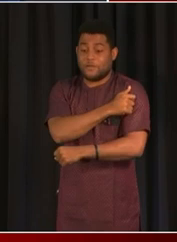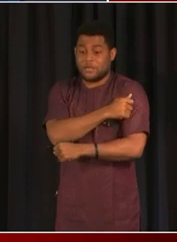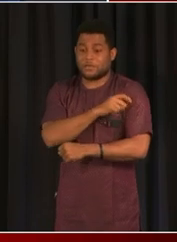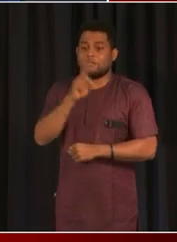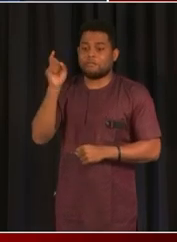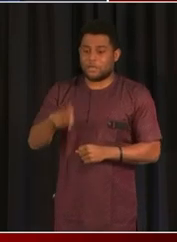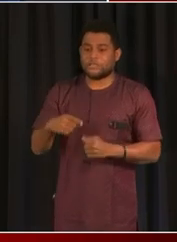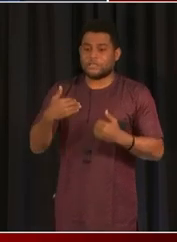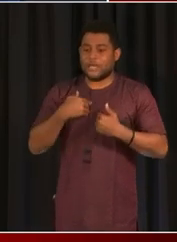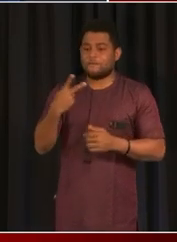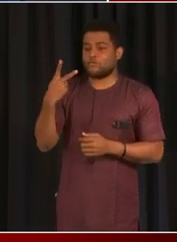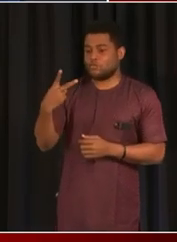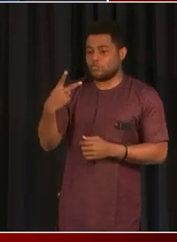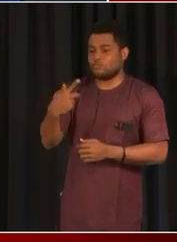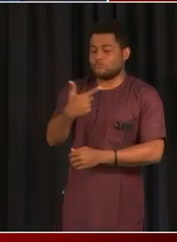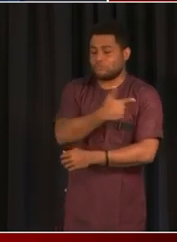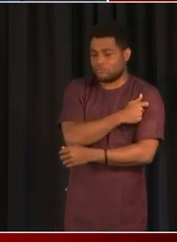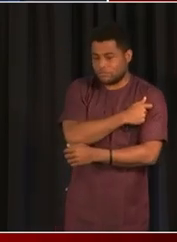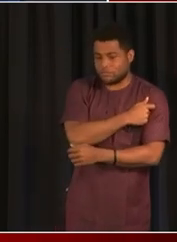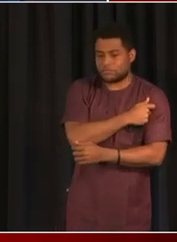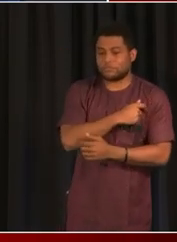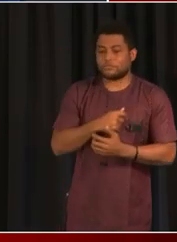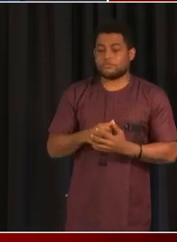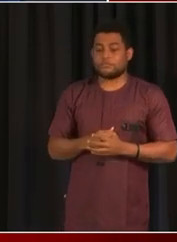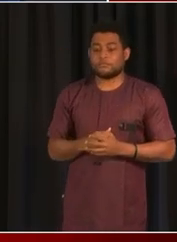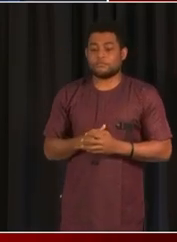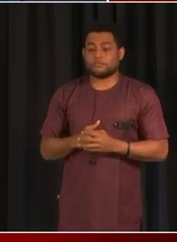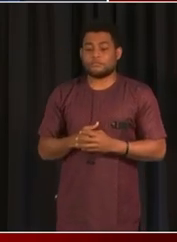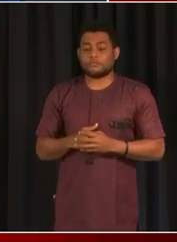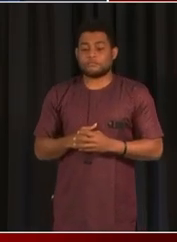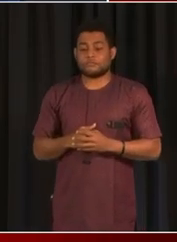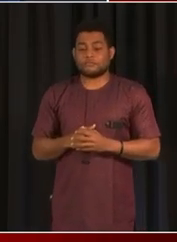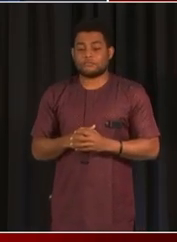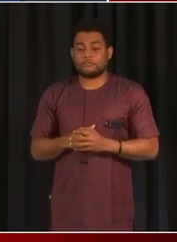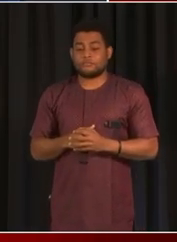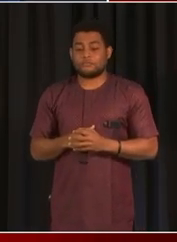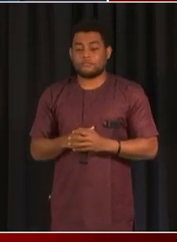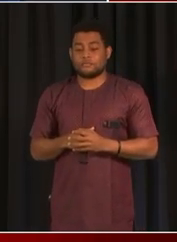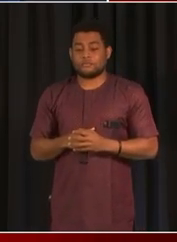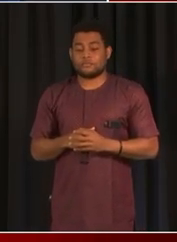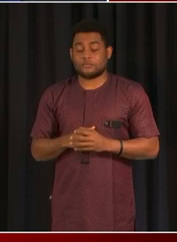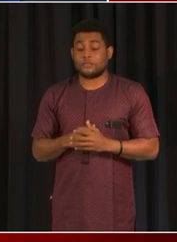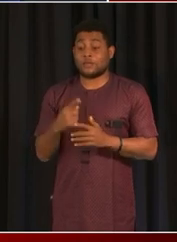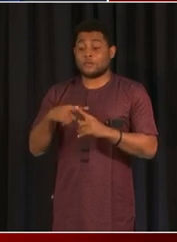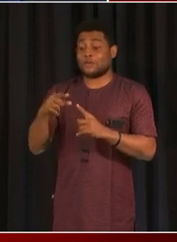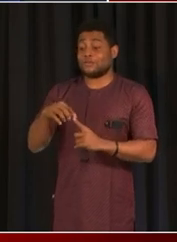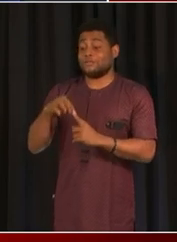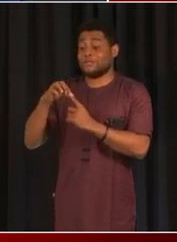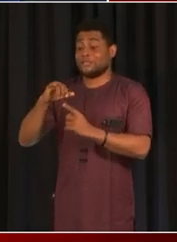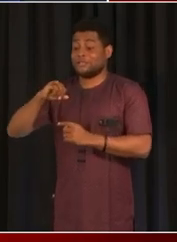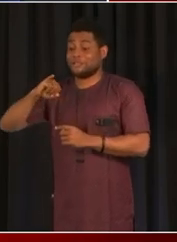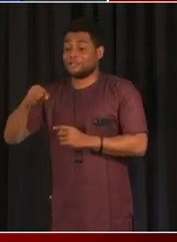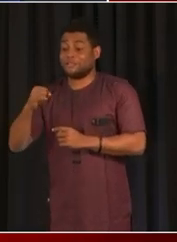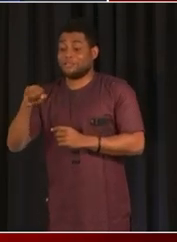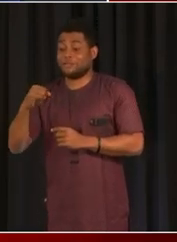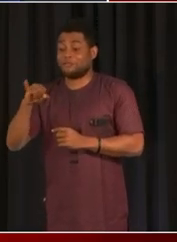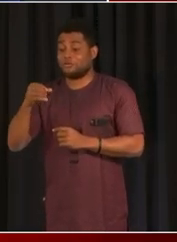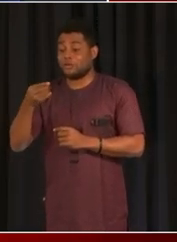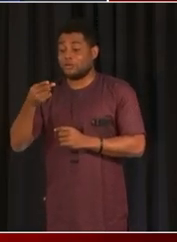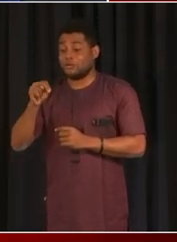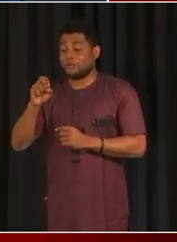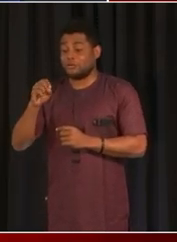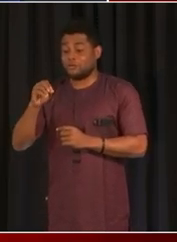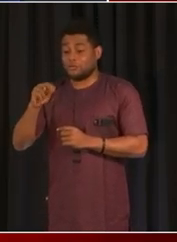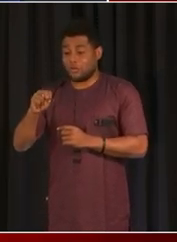considered fully vaccinated 2 weeks after that last dose. So that's very clear. We want to make sure we're explaining that